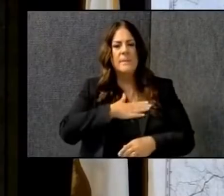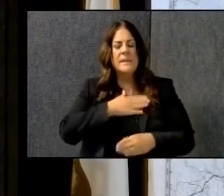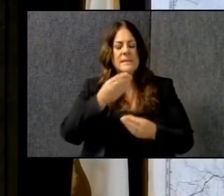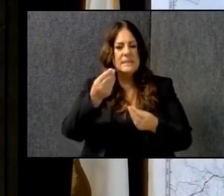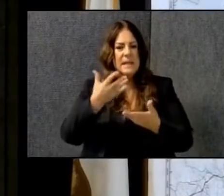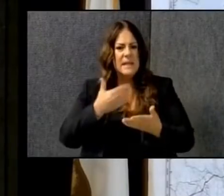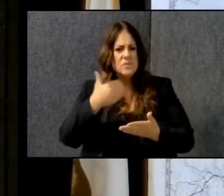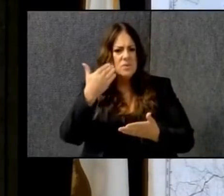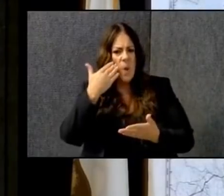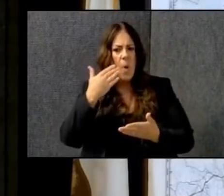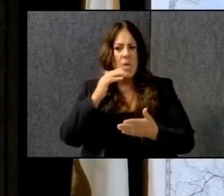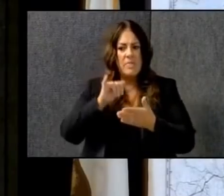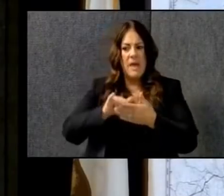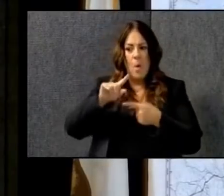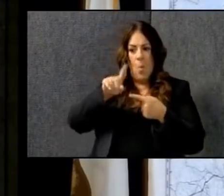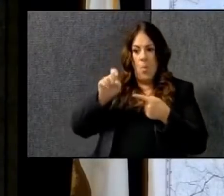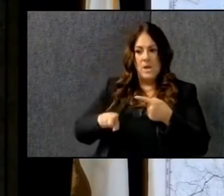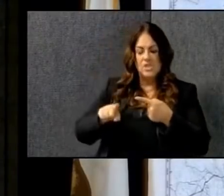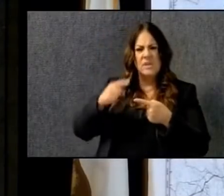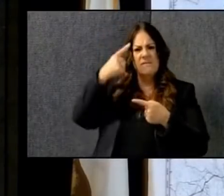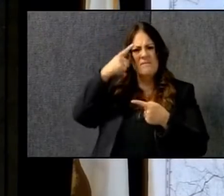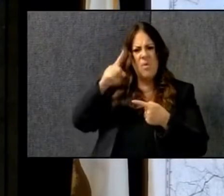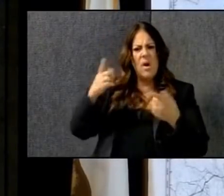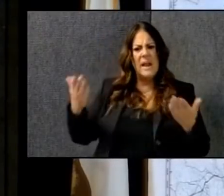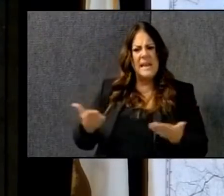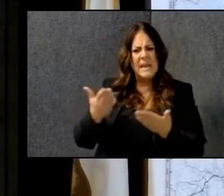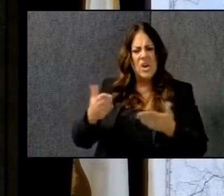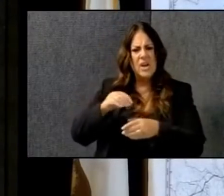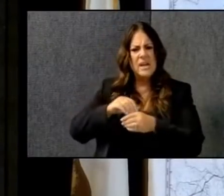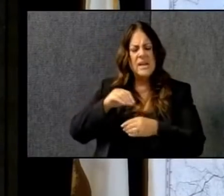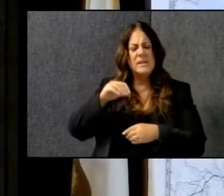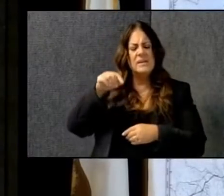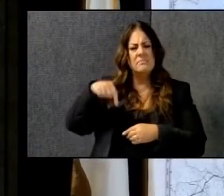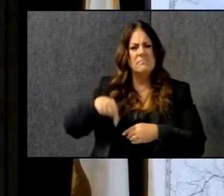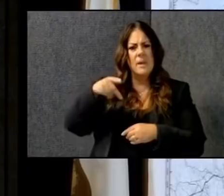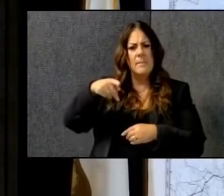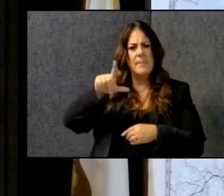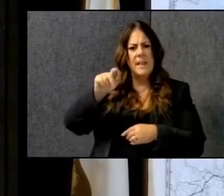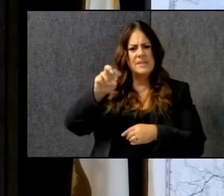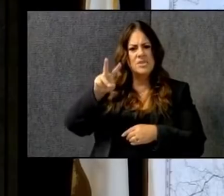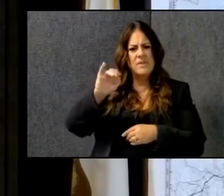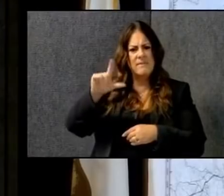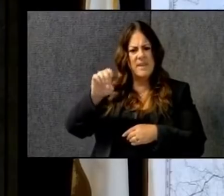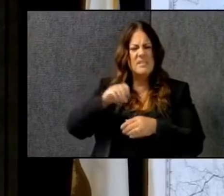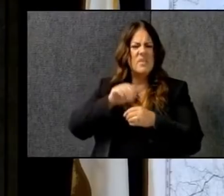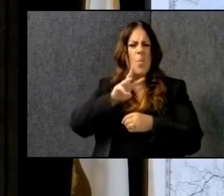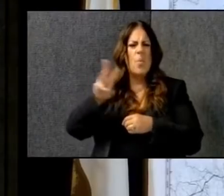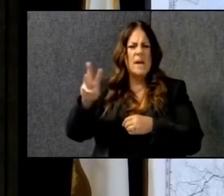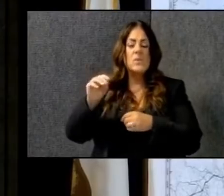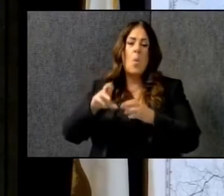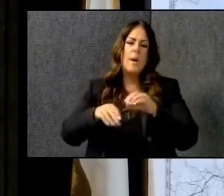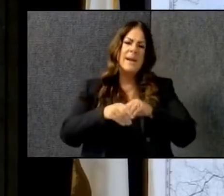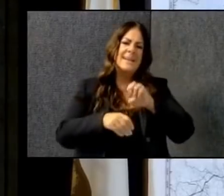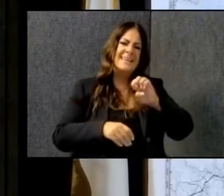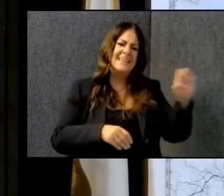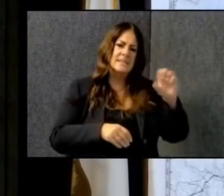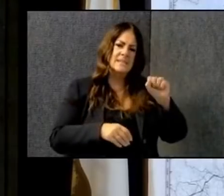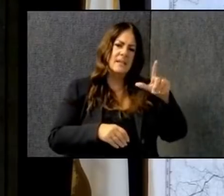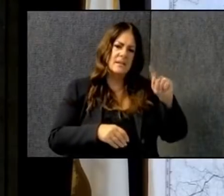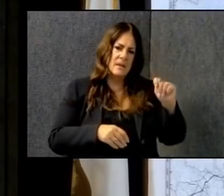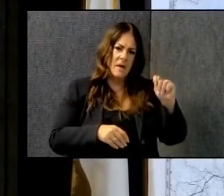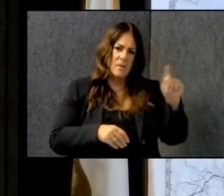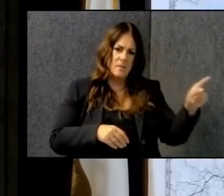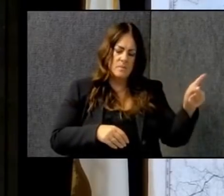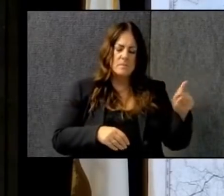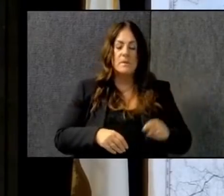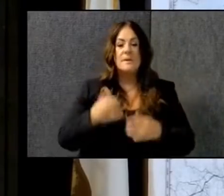indicate whether the question is for the PIO East or the PIO West. And now, our first presenter will be Operations